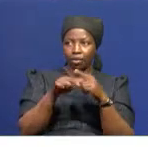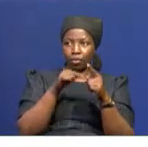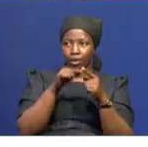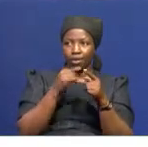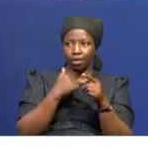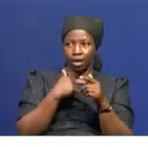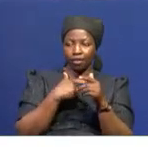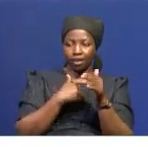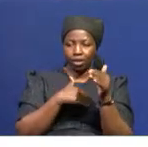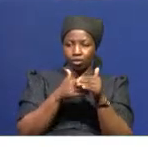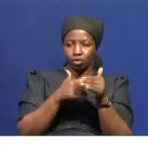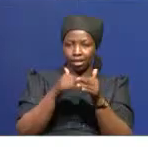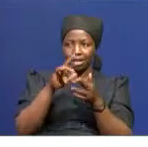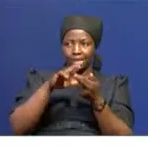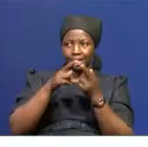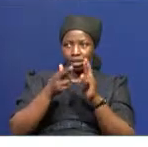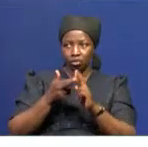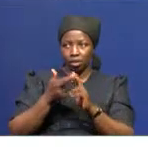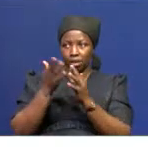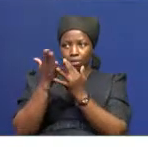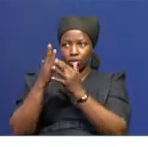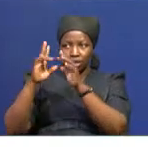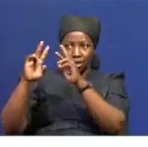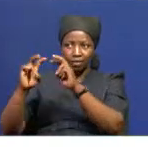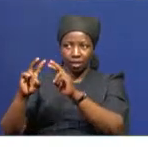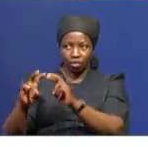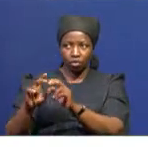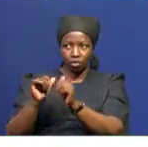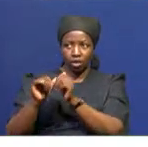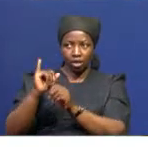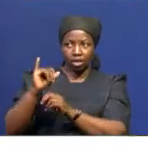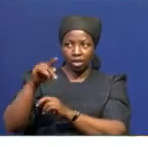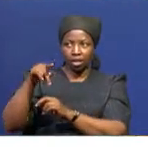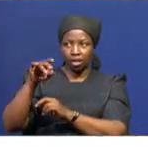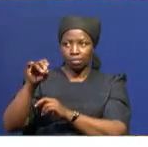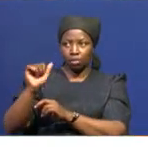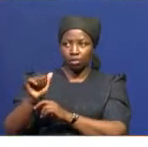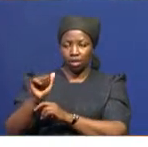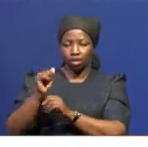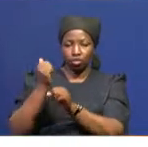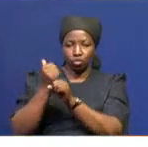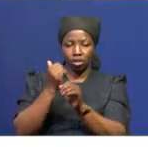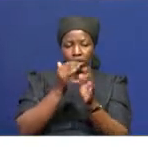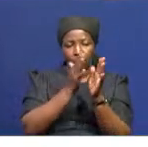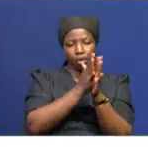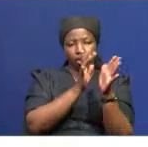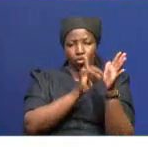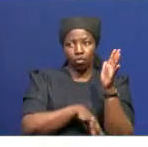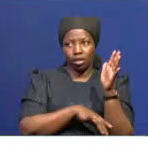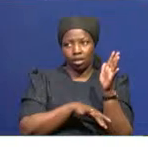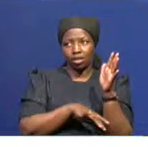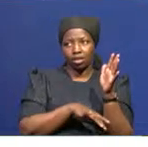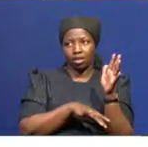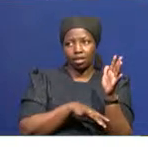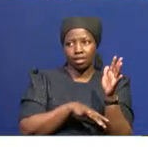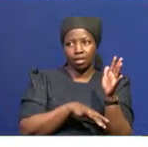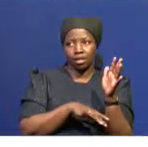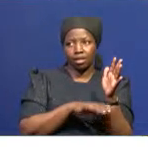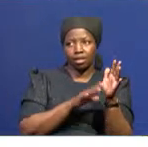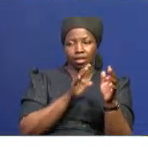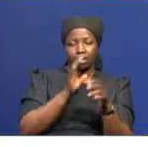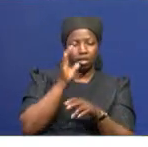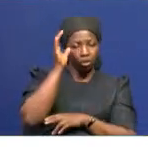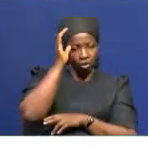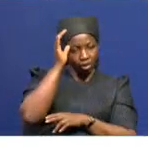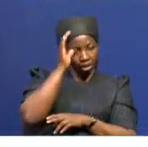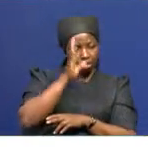closer relationship between the investigation that IPOA is doing and what he considers to be an interference,